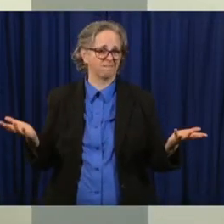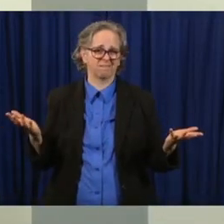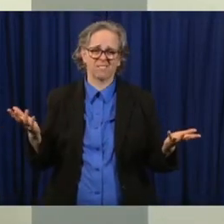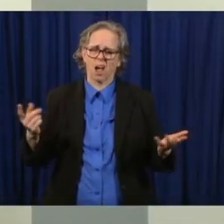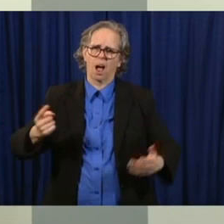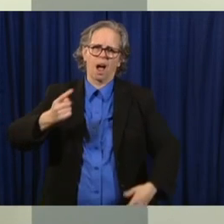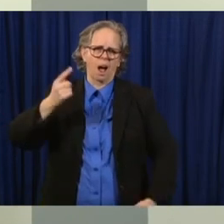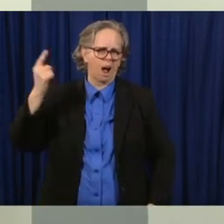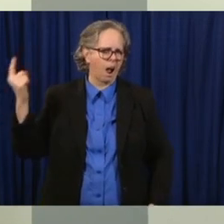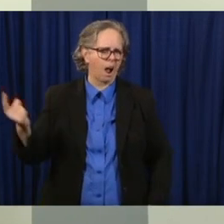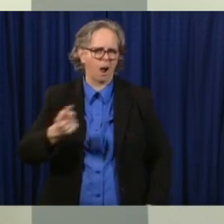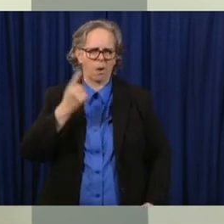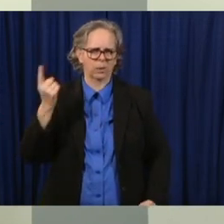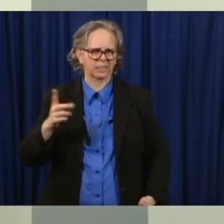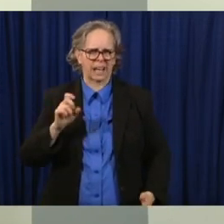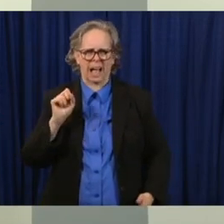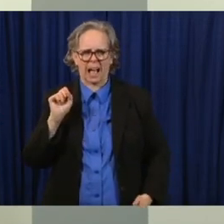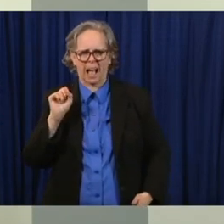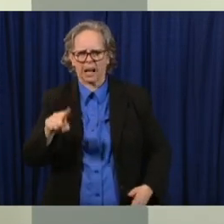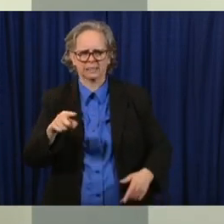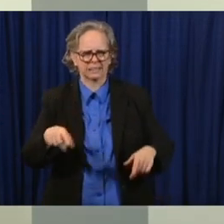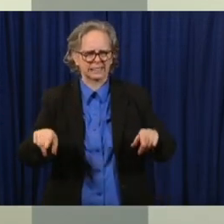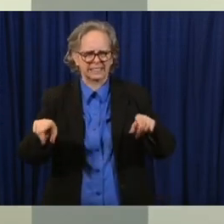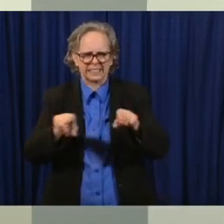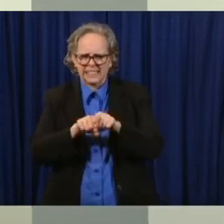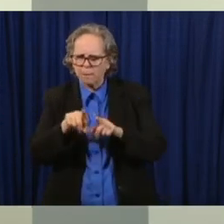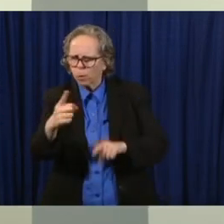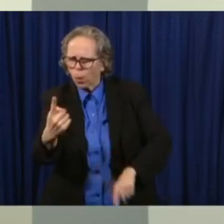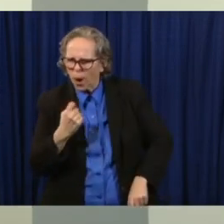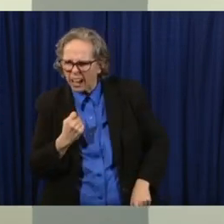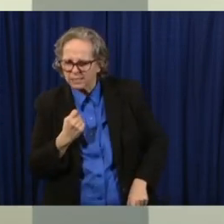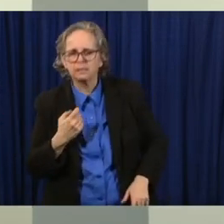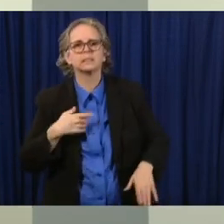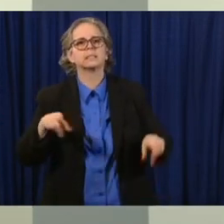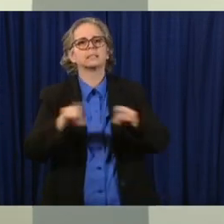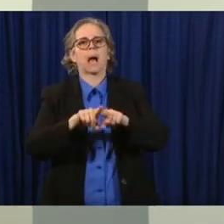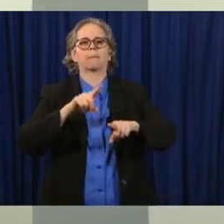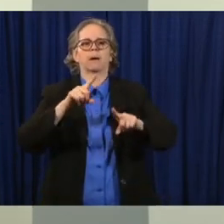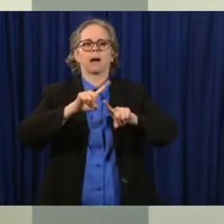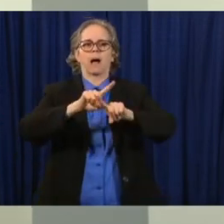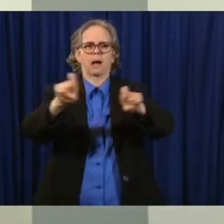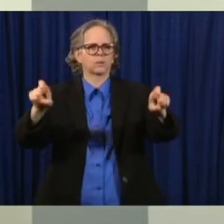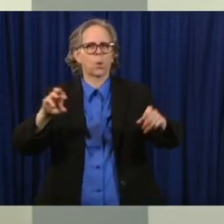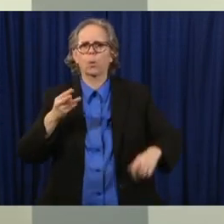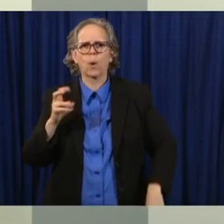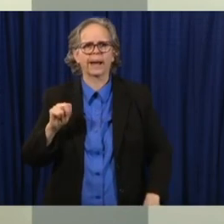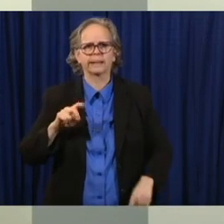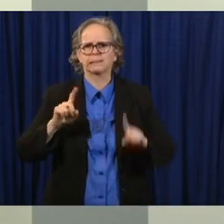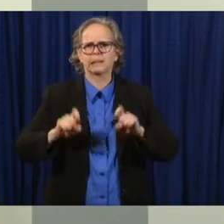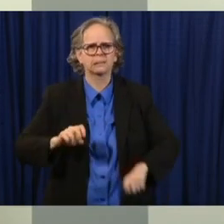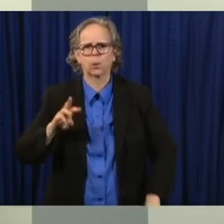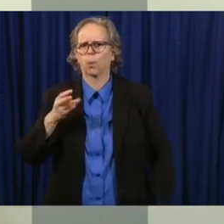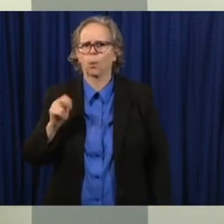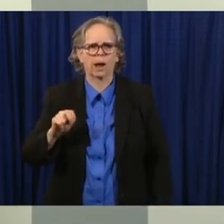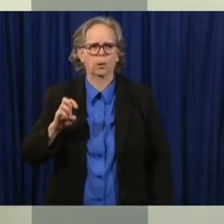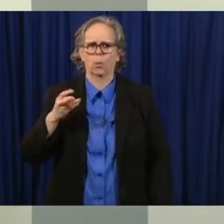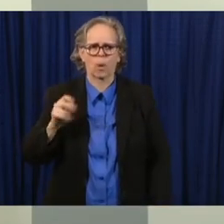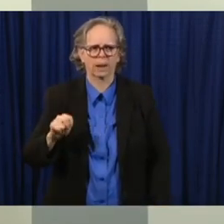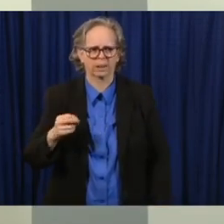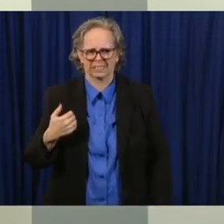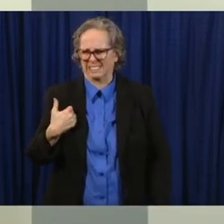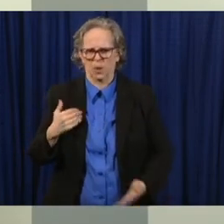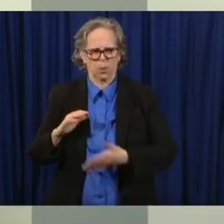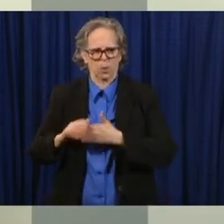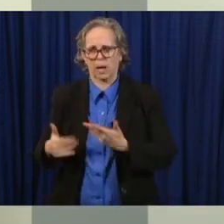ask, and we spent a good part of this weekend in discussions because we are looking to see if there's